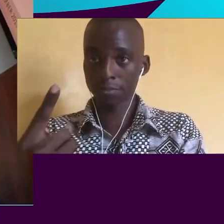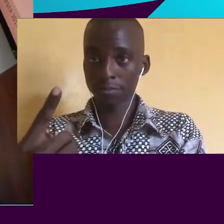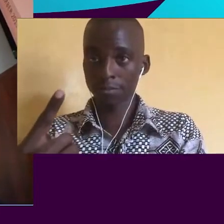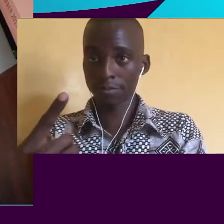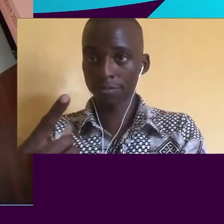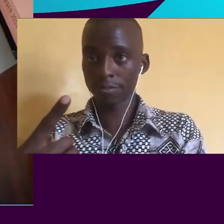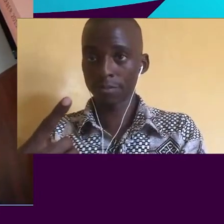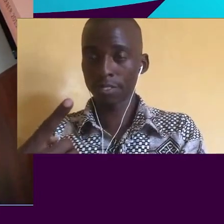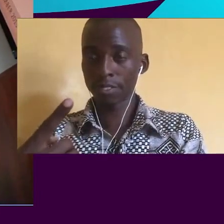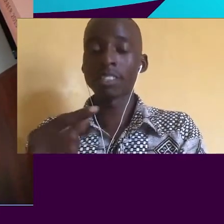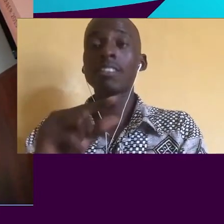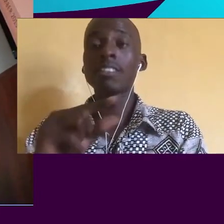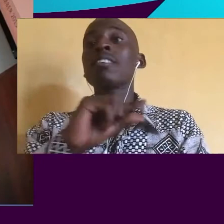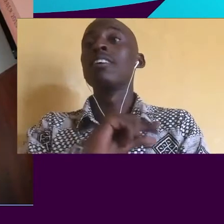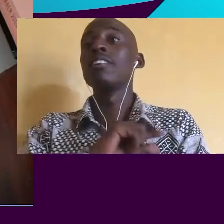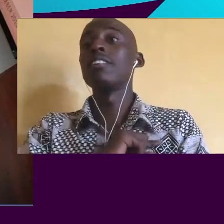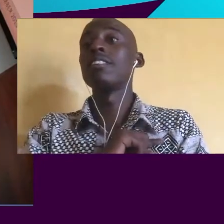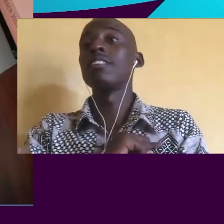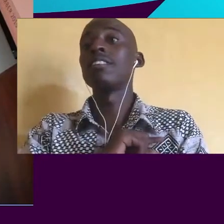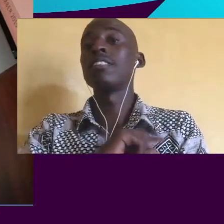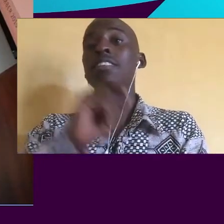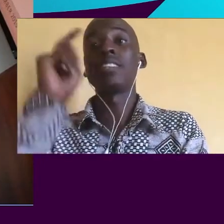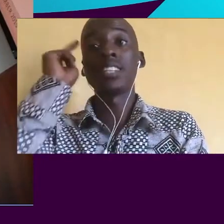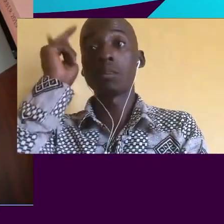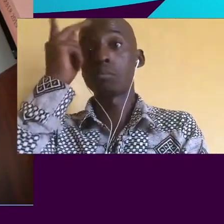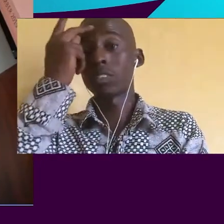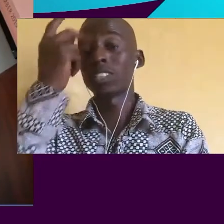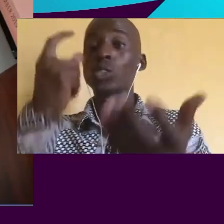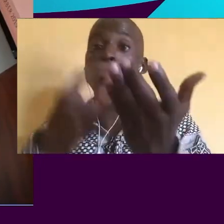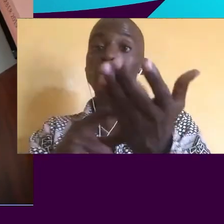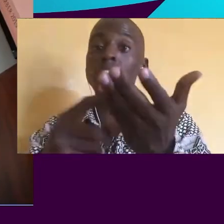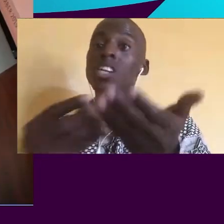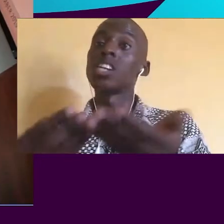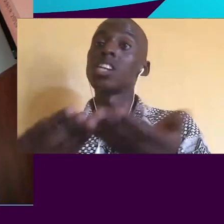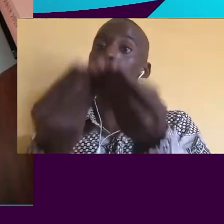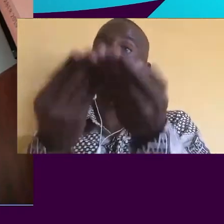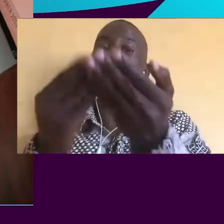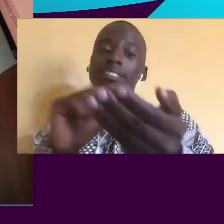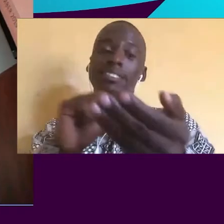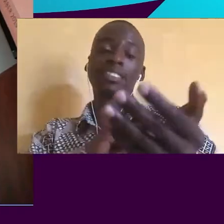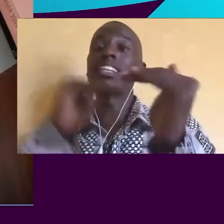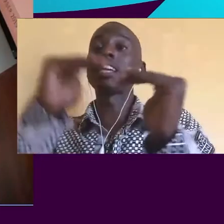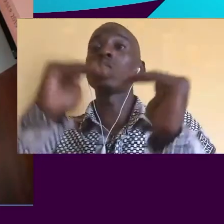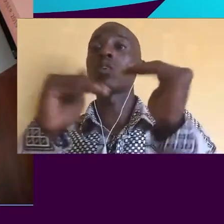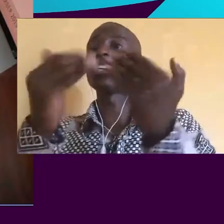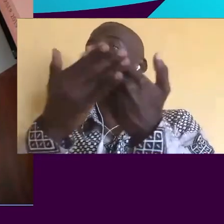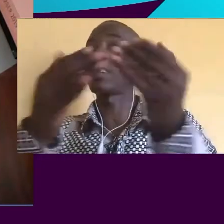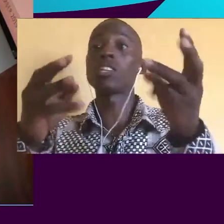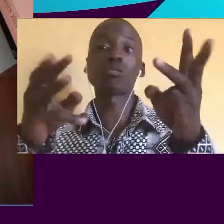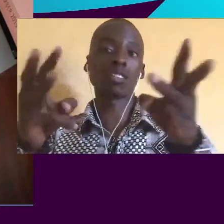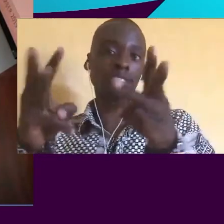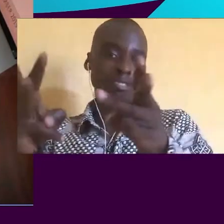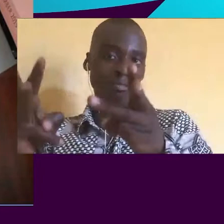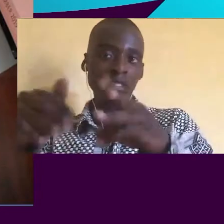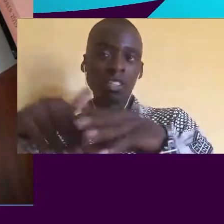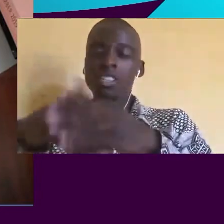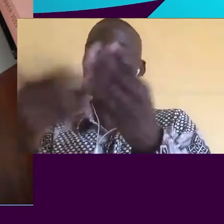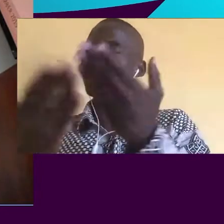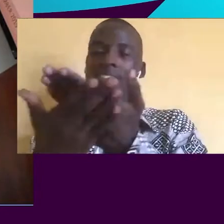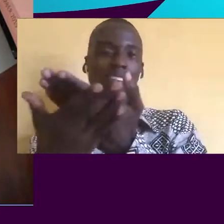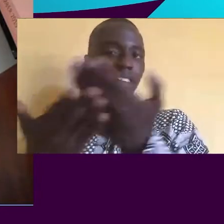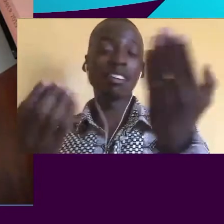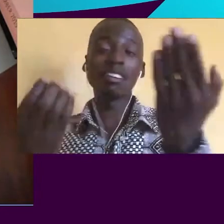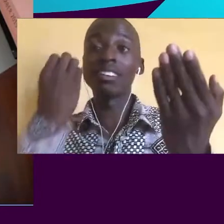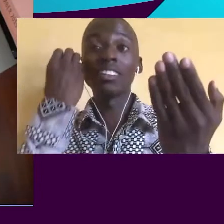Uganda provides for gender equality in whatever intervention, in whatever initiative that we are